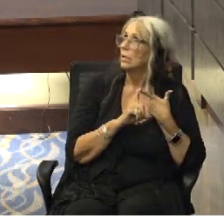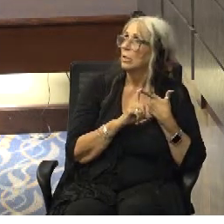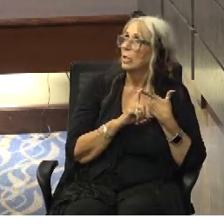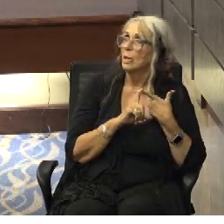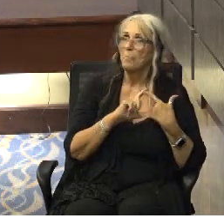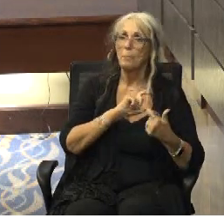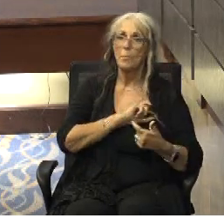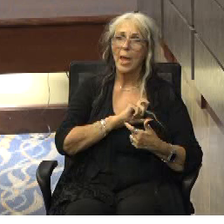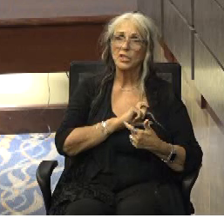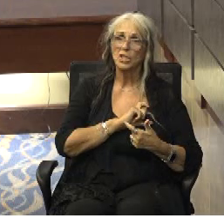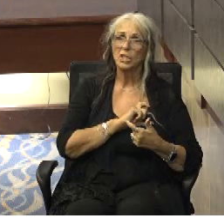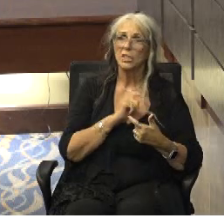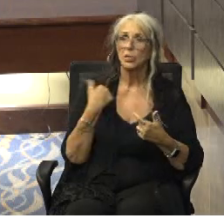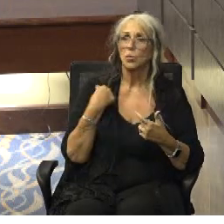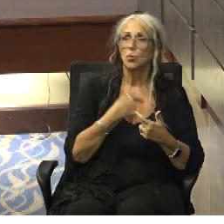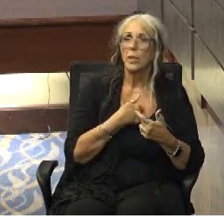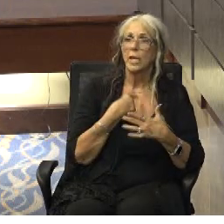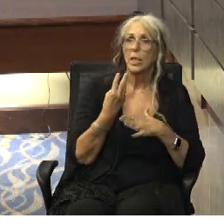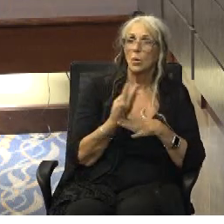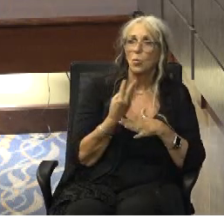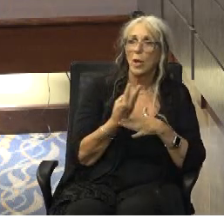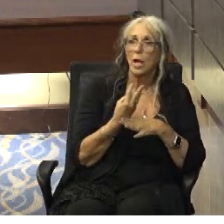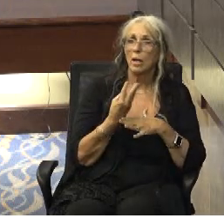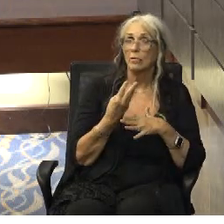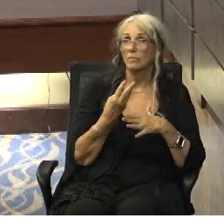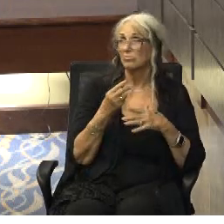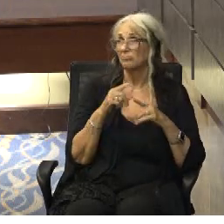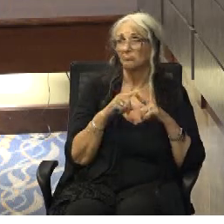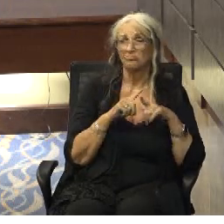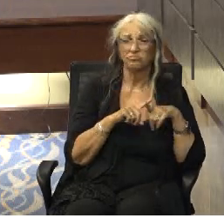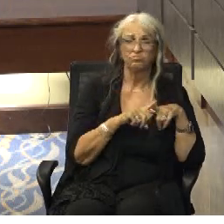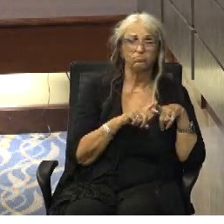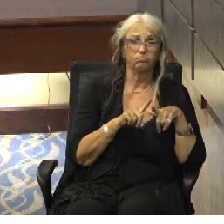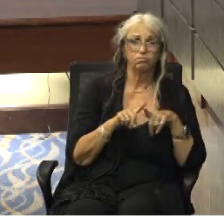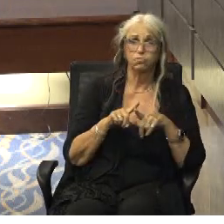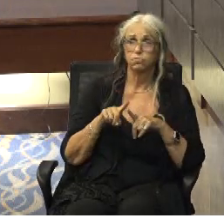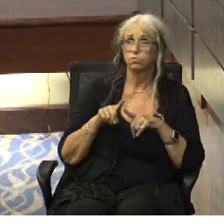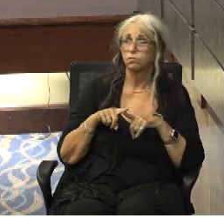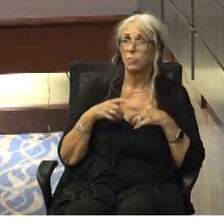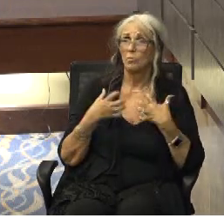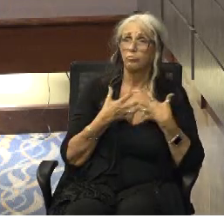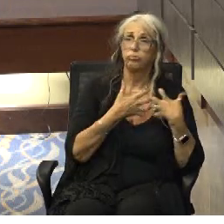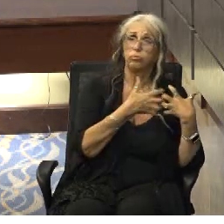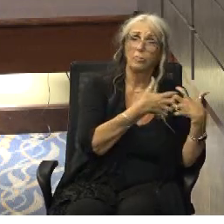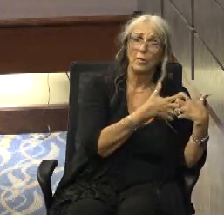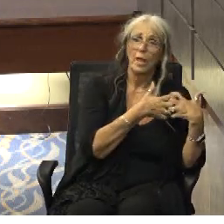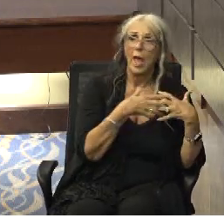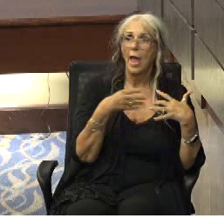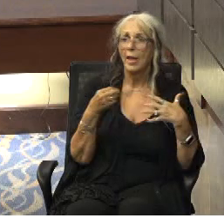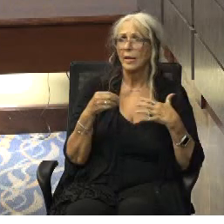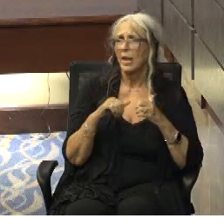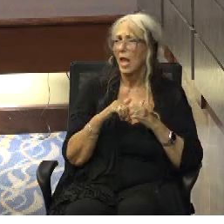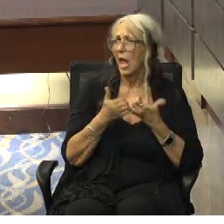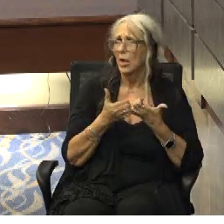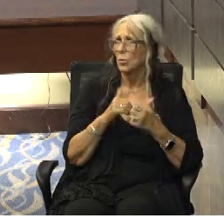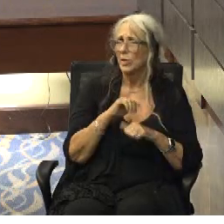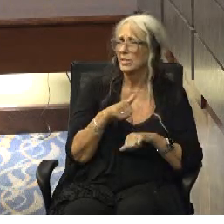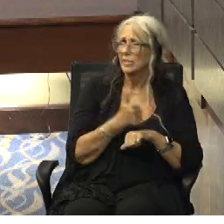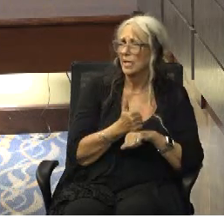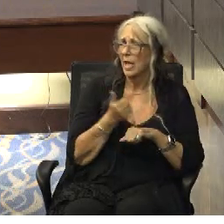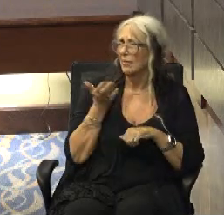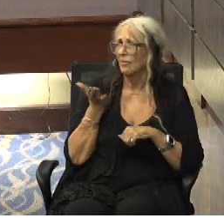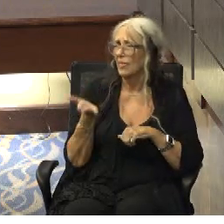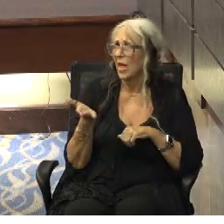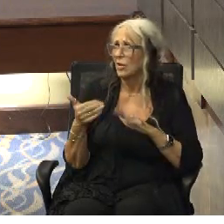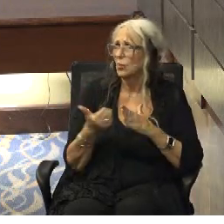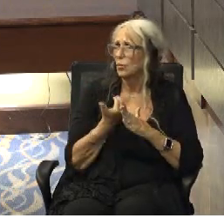badges on, that we wear. So those kind of features and ensuring that we've got compliance without that piece. But then externally, how do we put this out there? How do